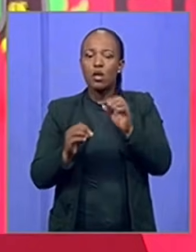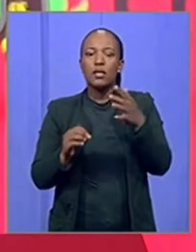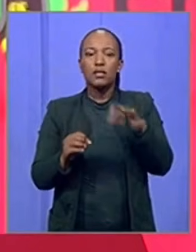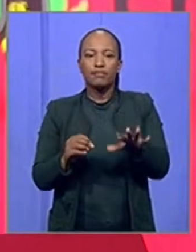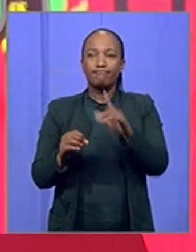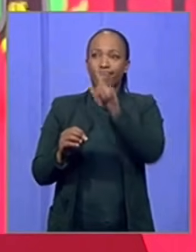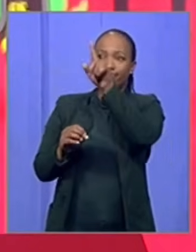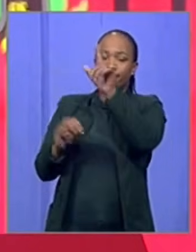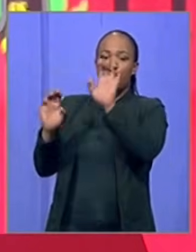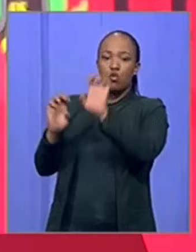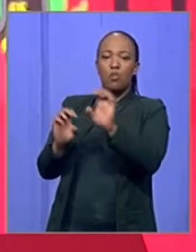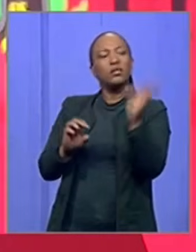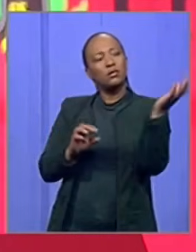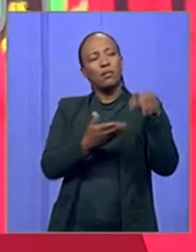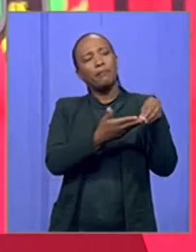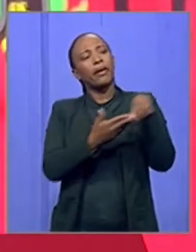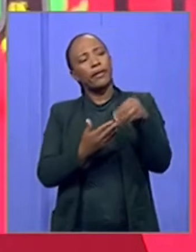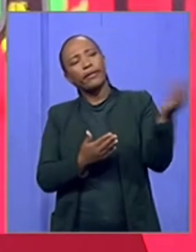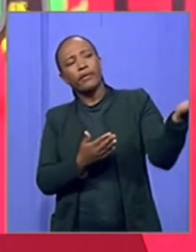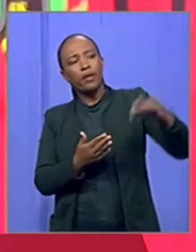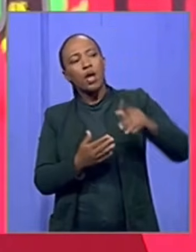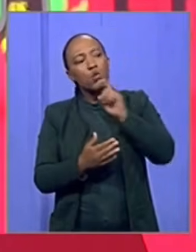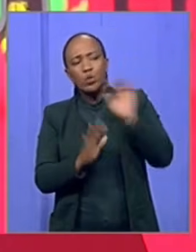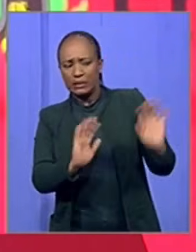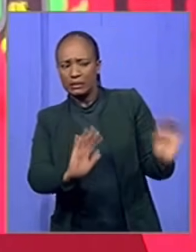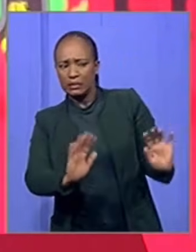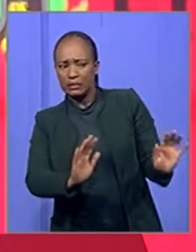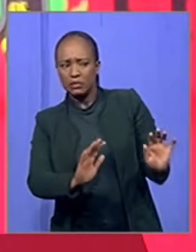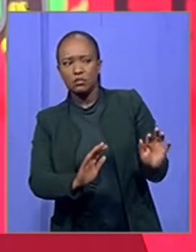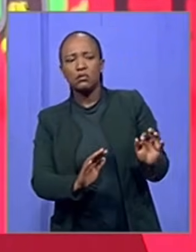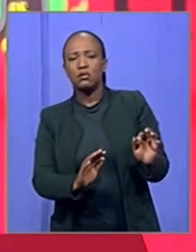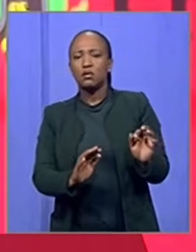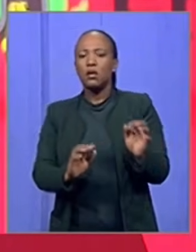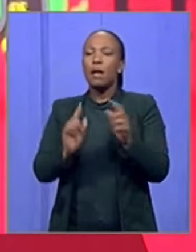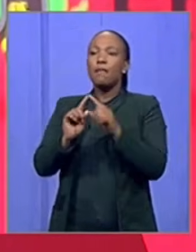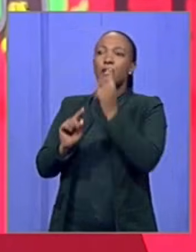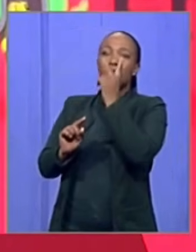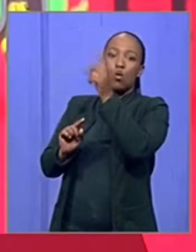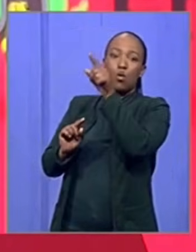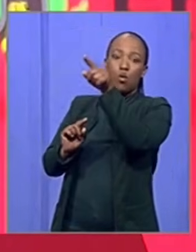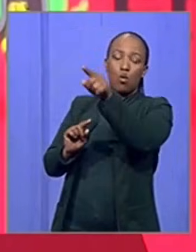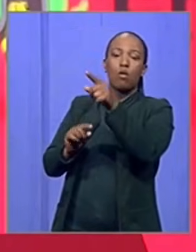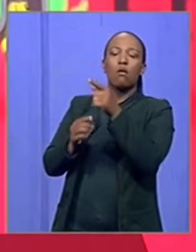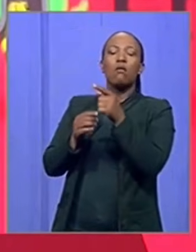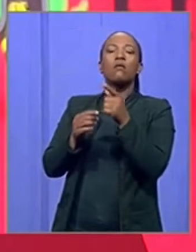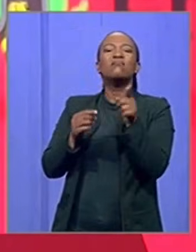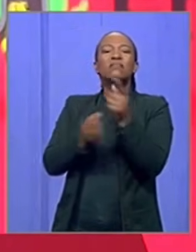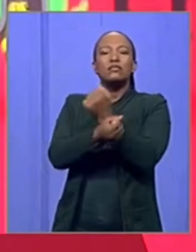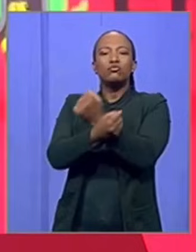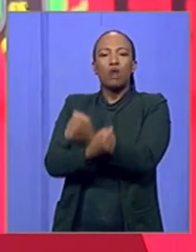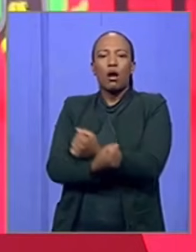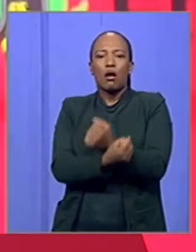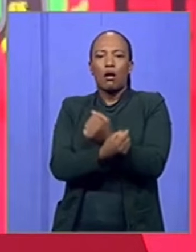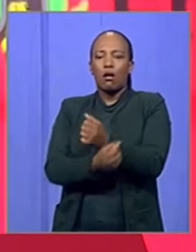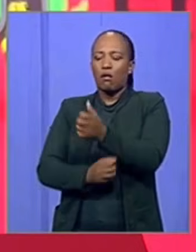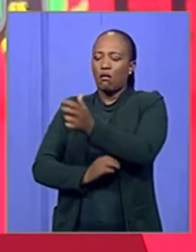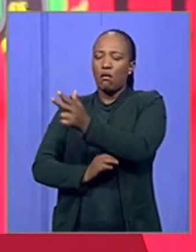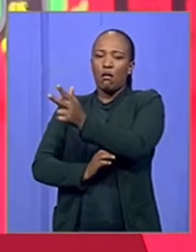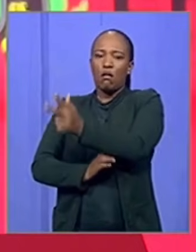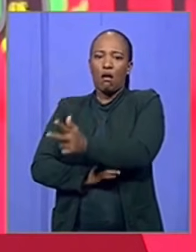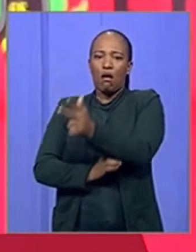here. They say don't use it, but go and look at how many trucks are lining up, going